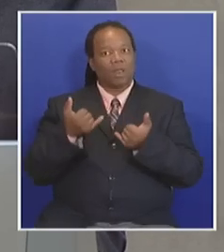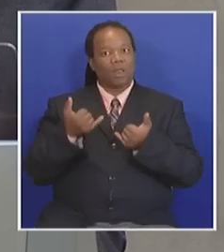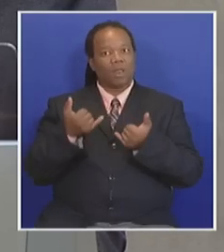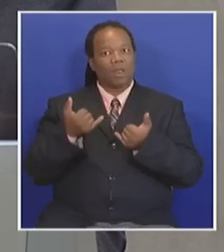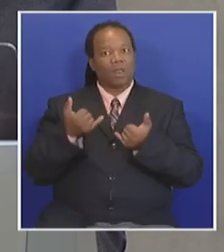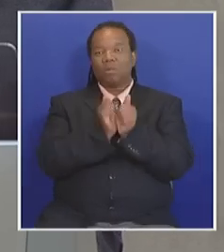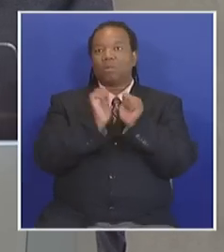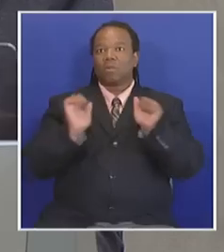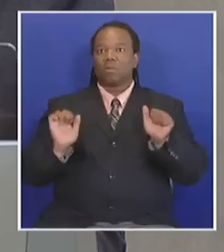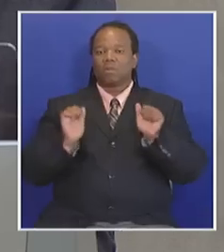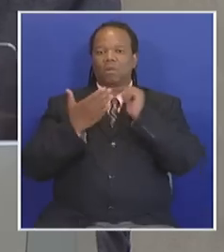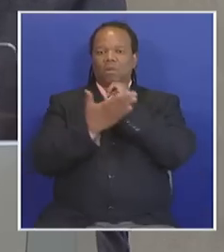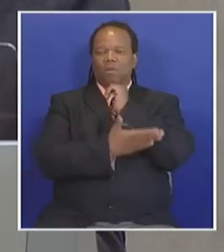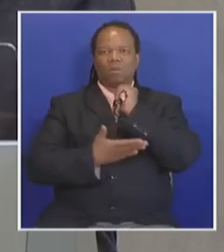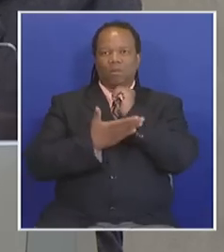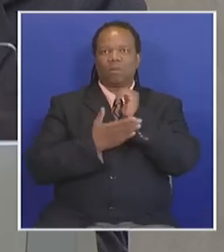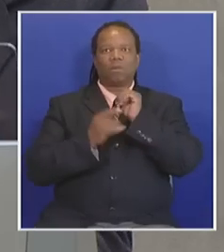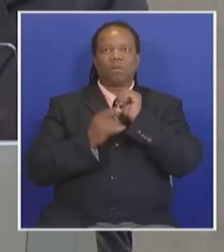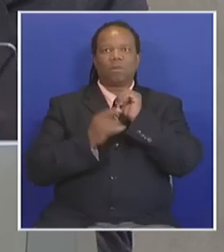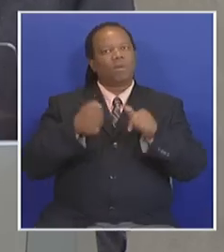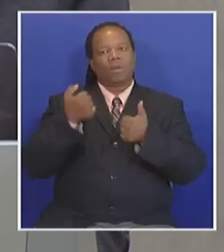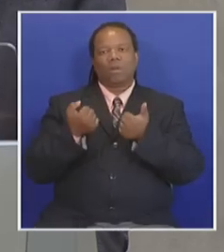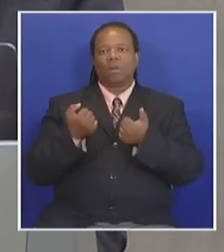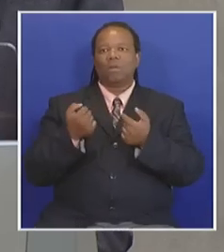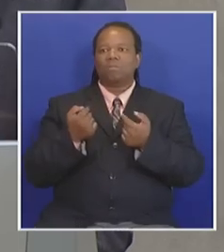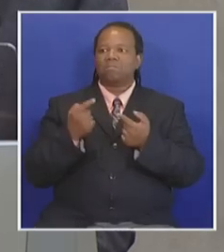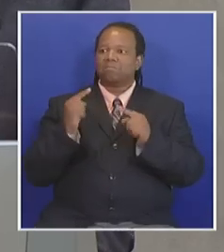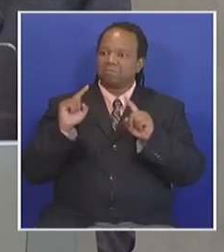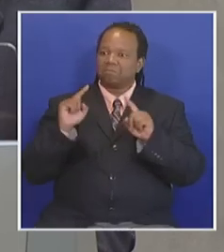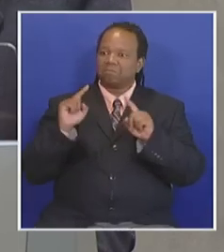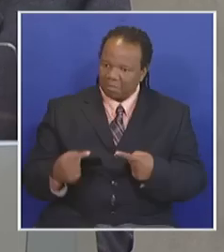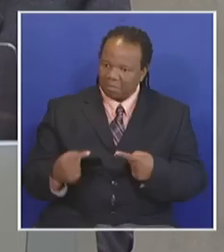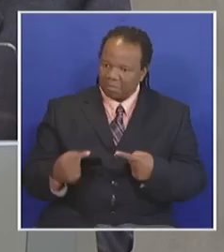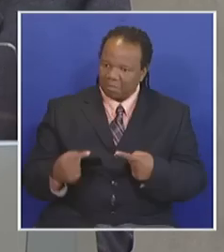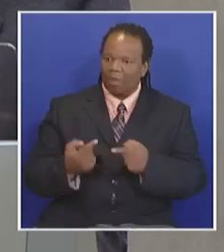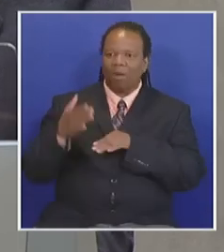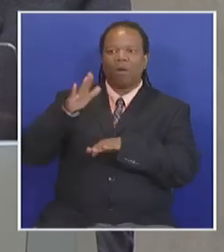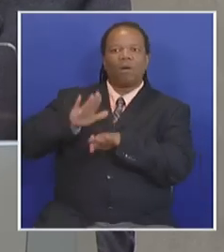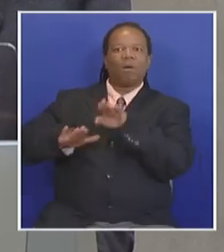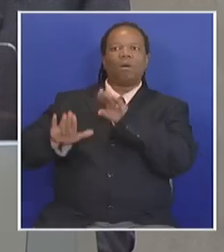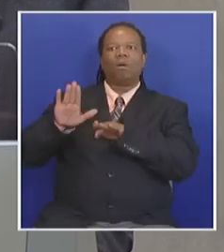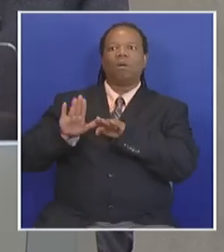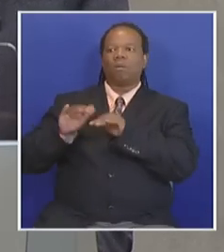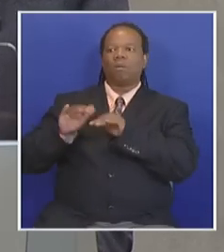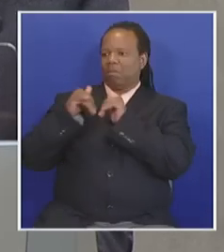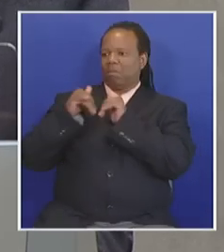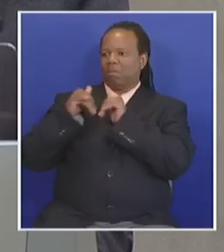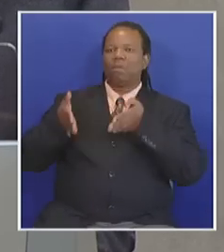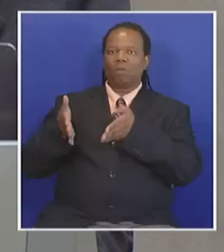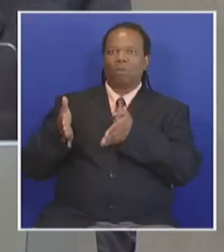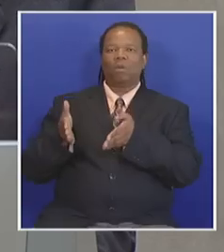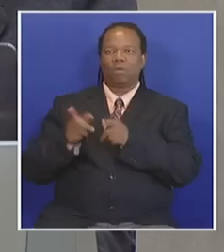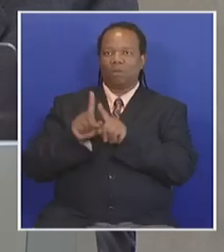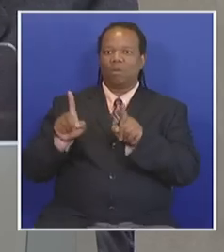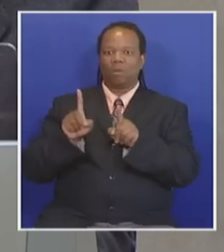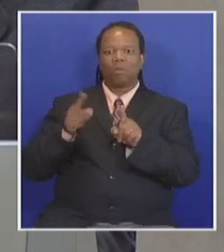no longer afford to dwell in such regressive politics bent on reversing our historic political gains